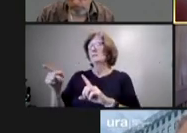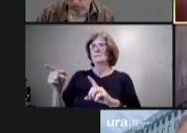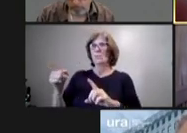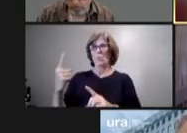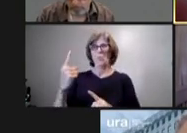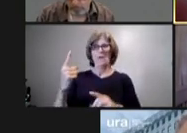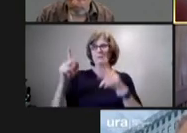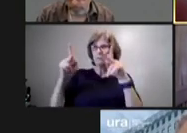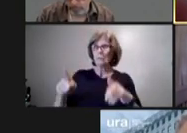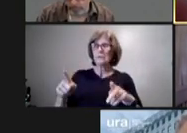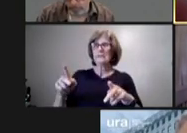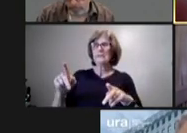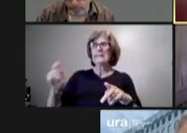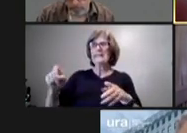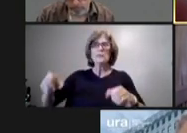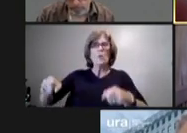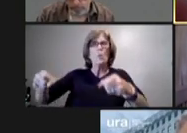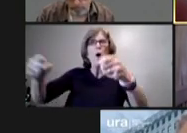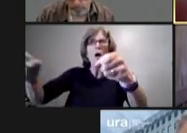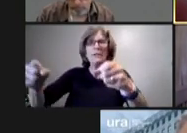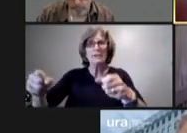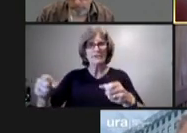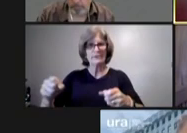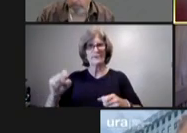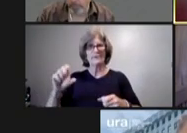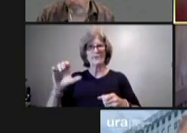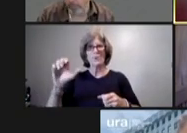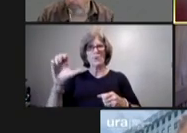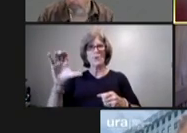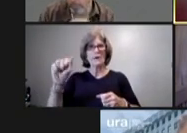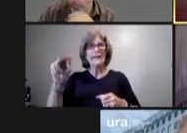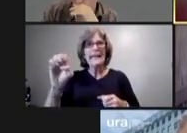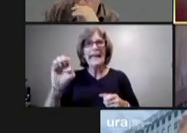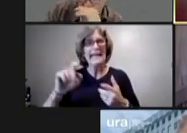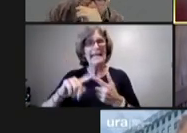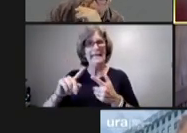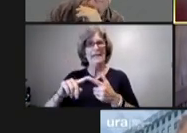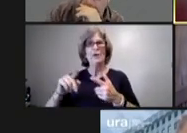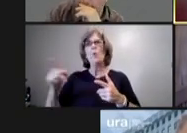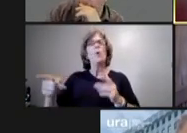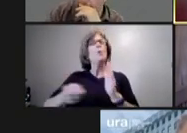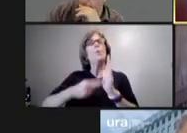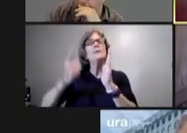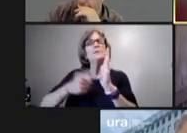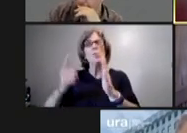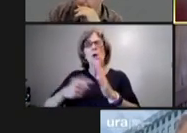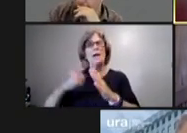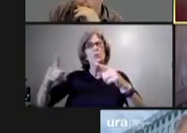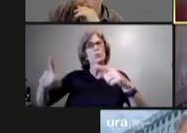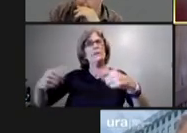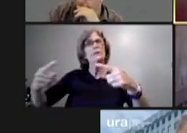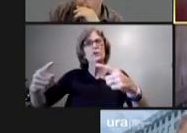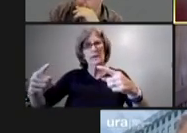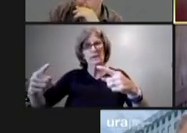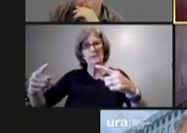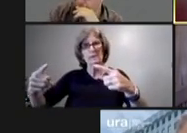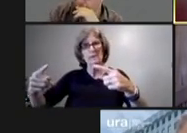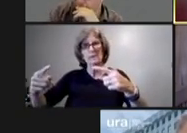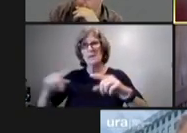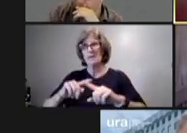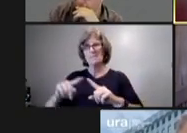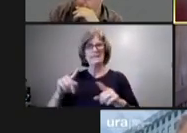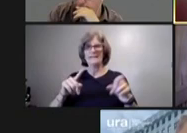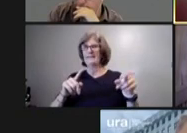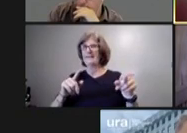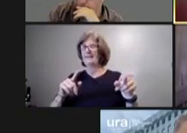who uses a walker or a cane or maybe a wheelchair temporarily, and so simply making sure that all of the units